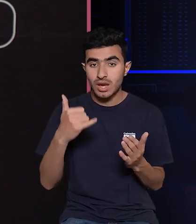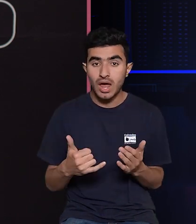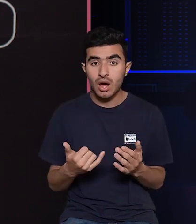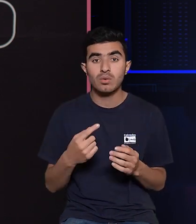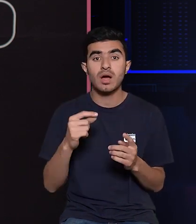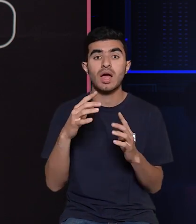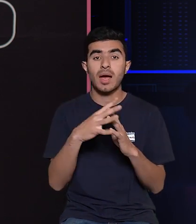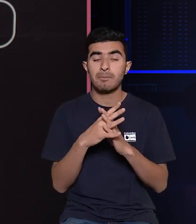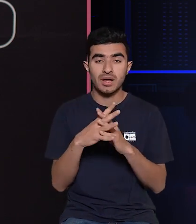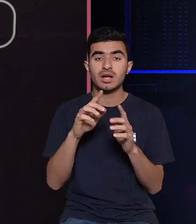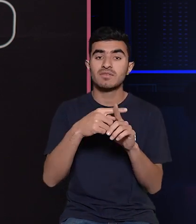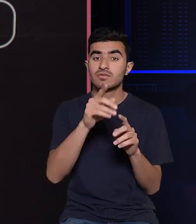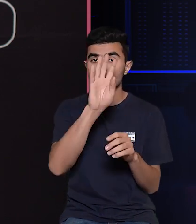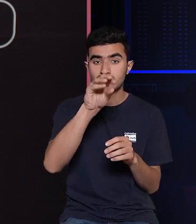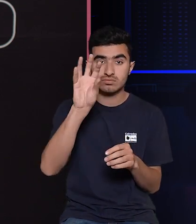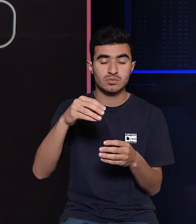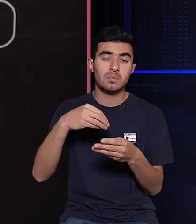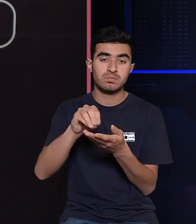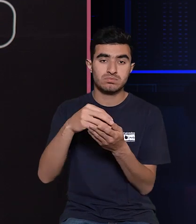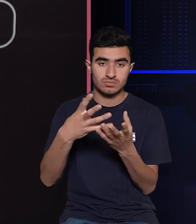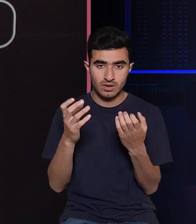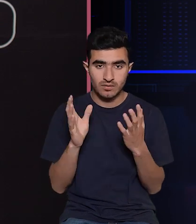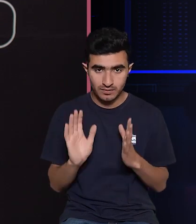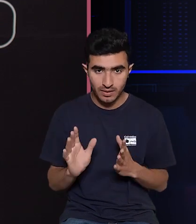several American libraries now.